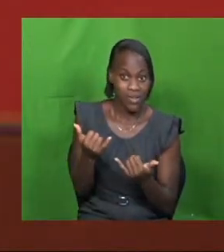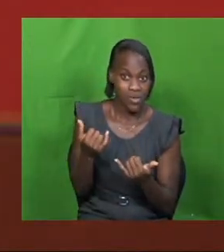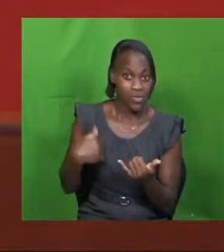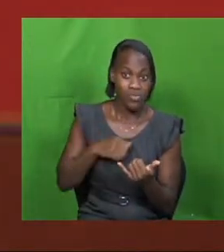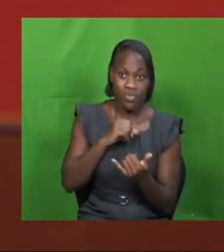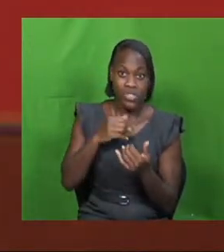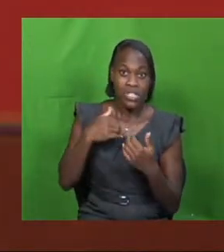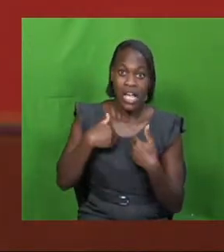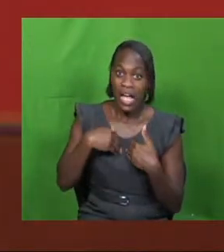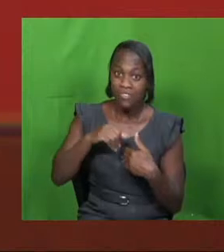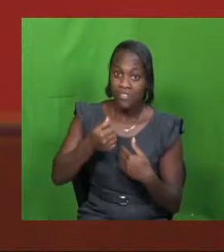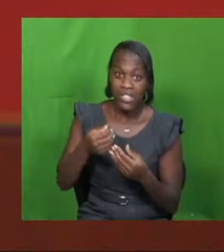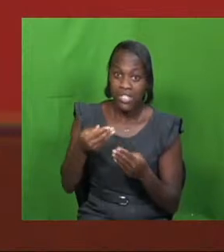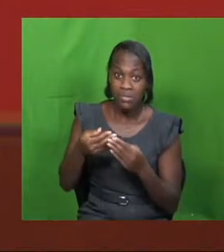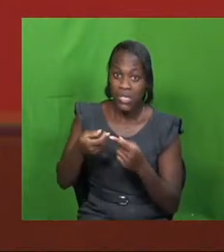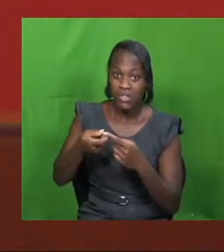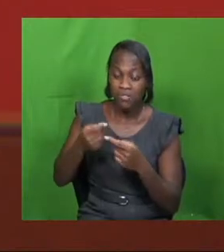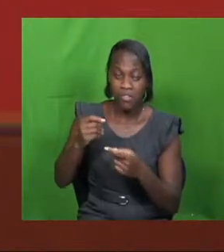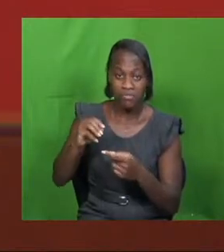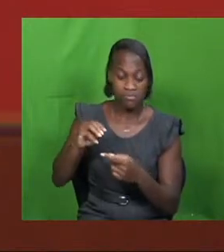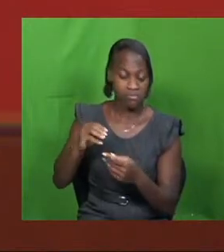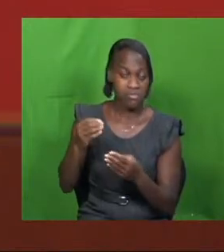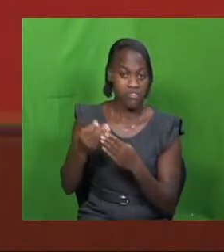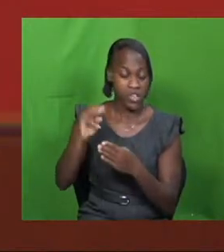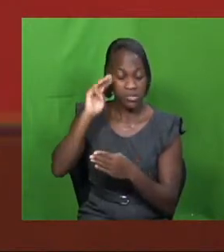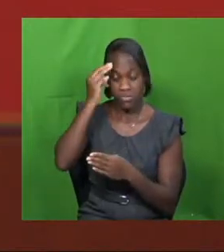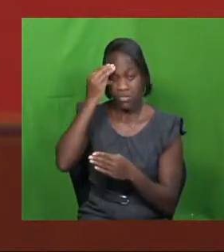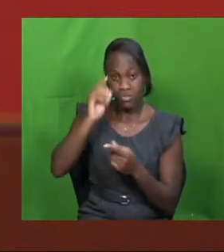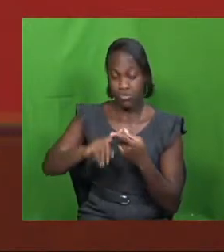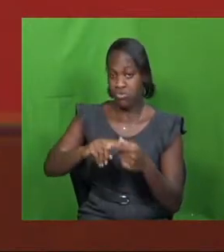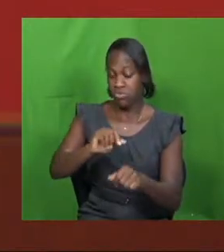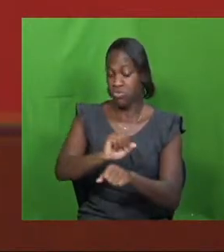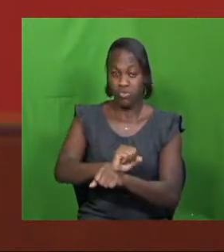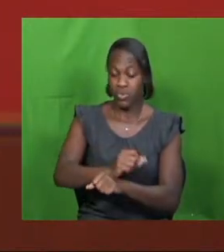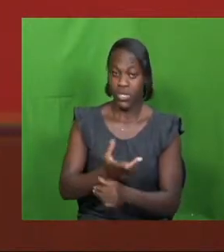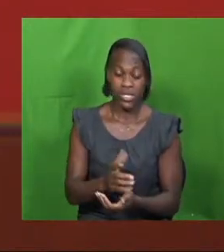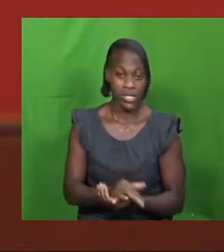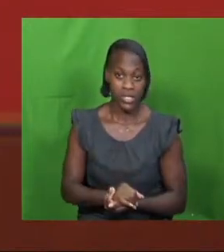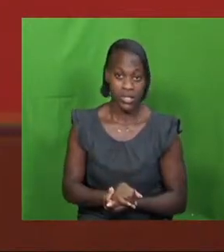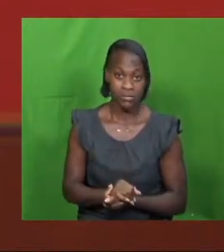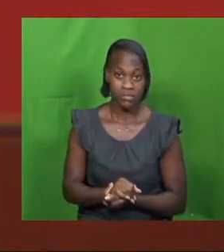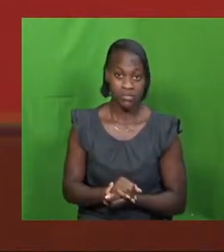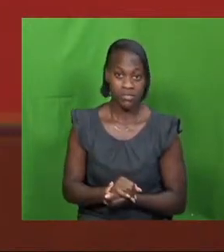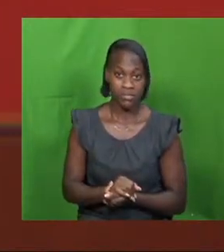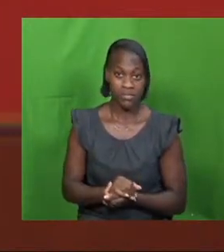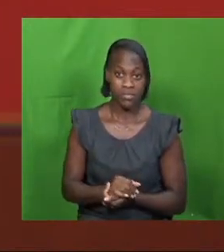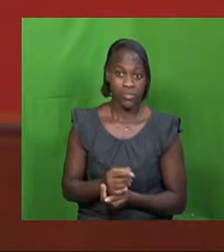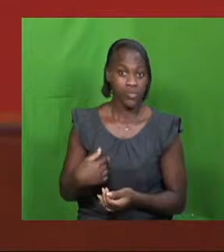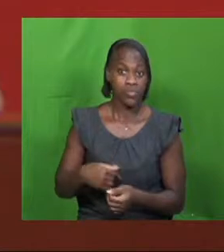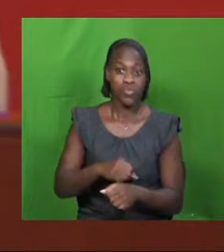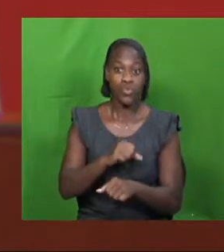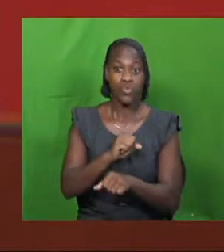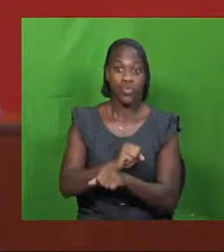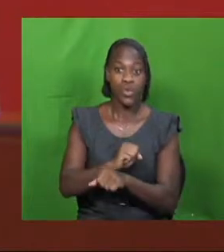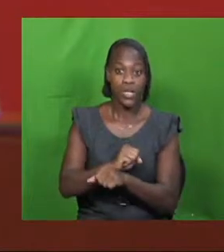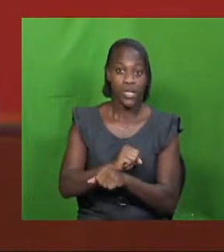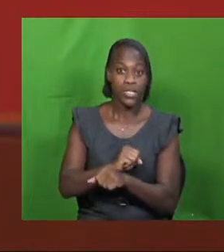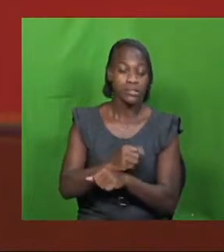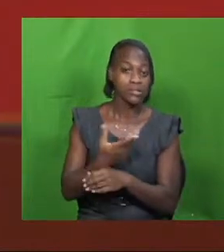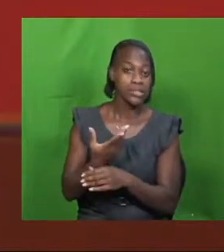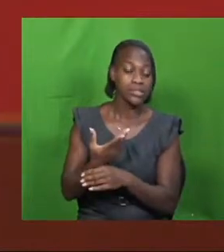any releases from the Ministry of Finance for us to run Parliament. So we'll be running Parliament on some